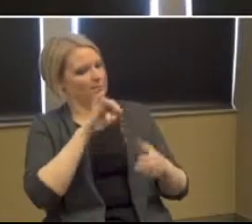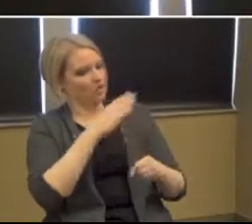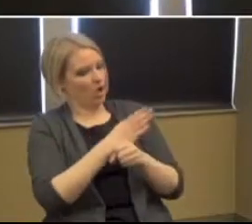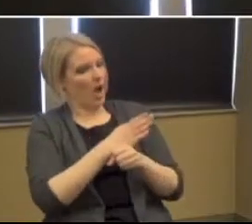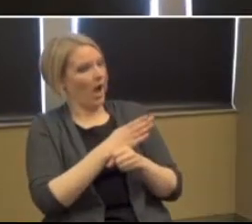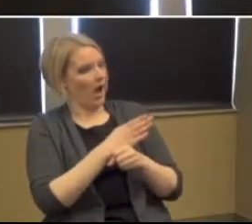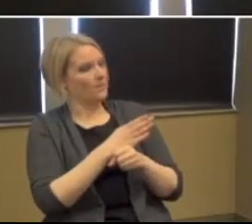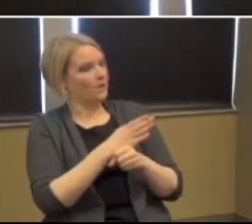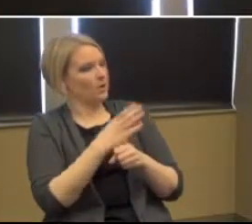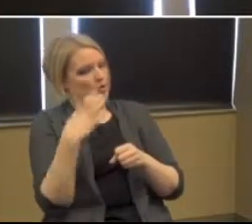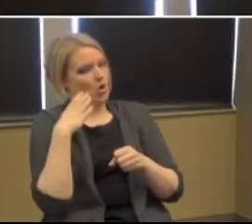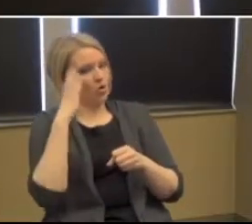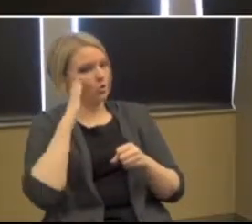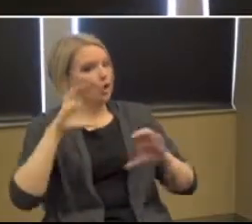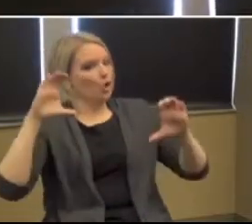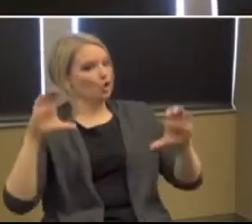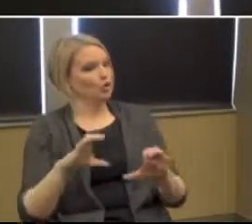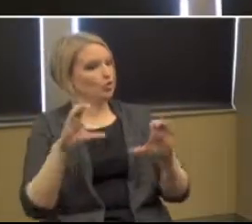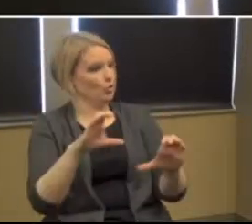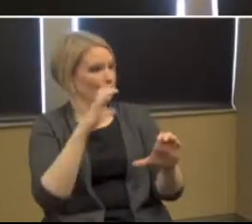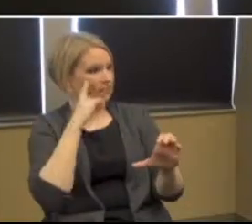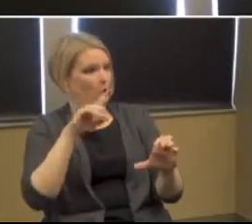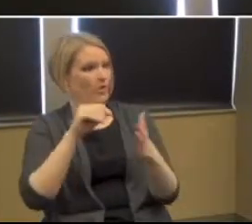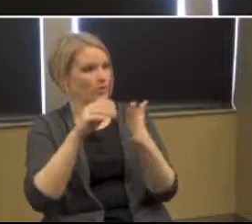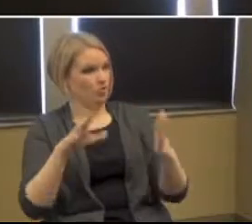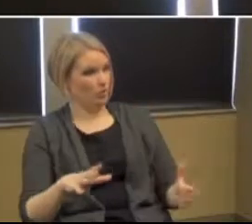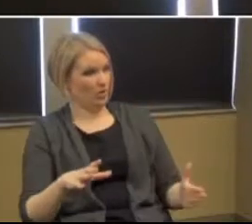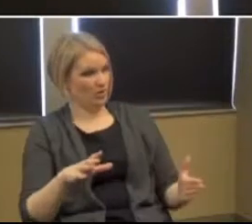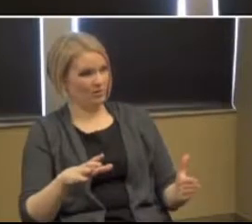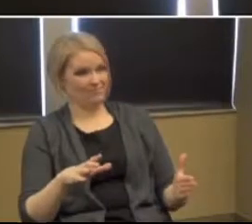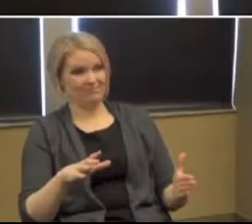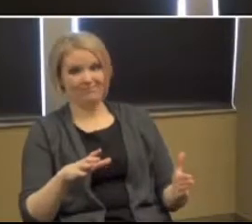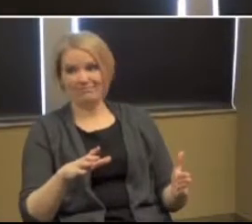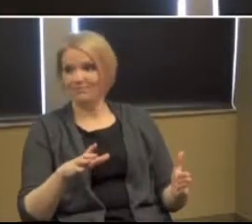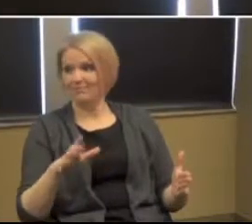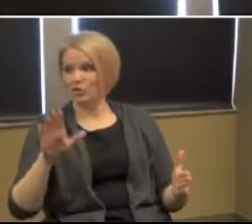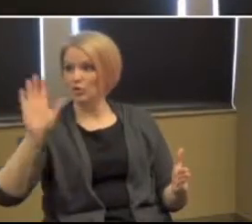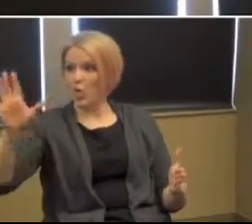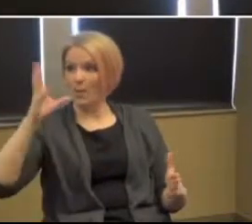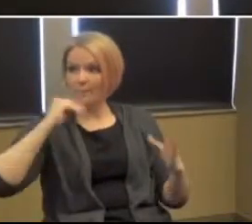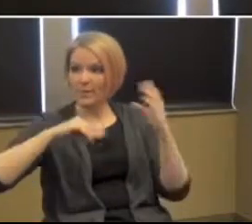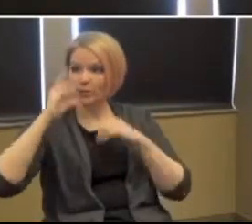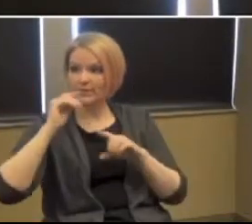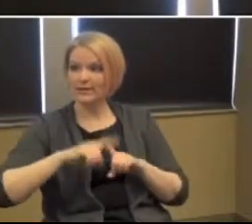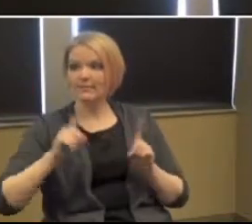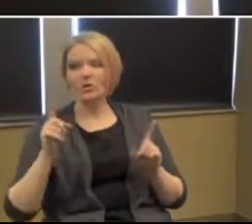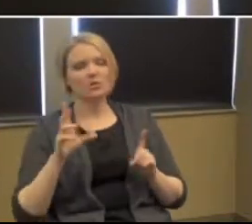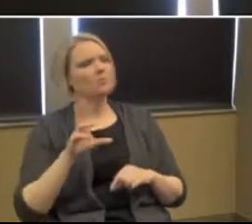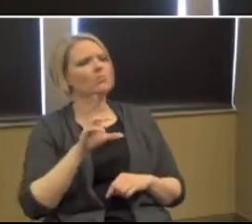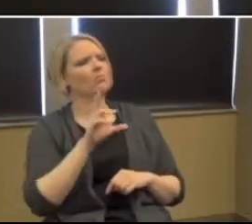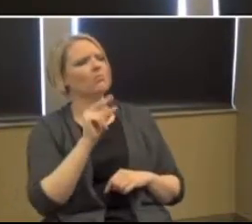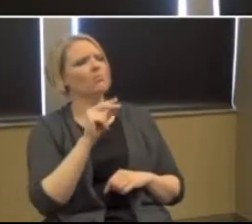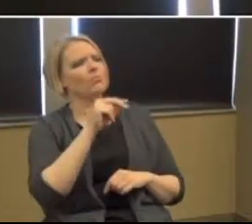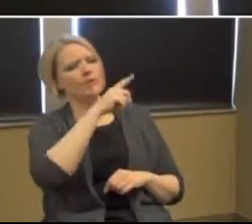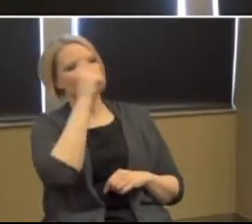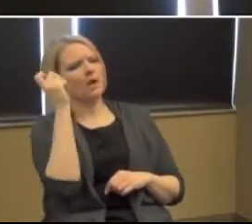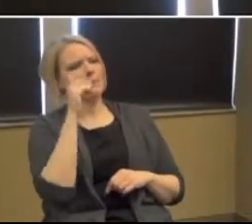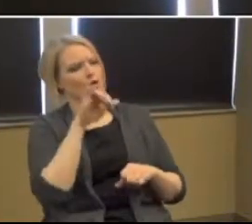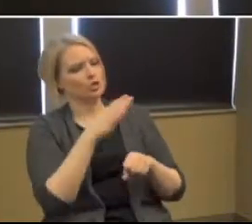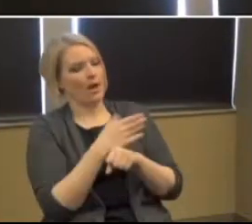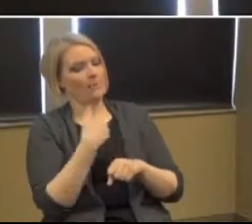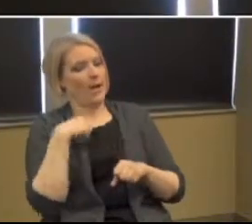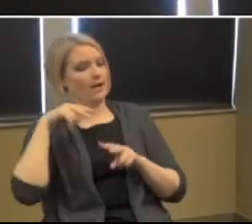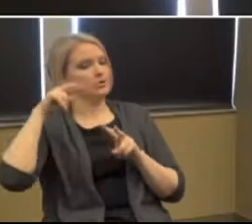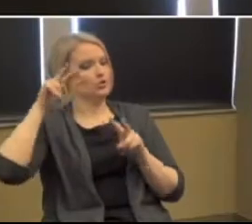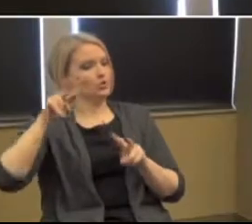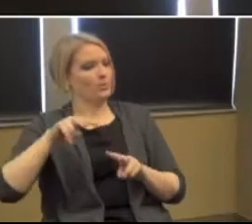student. Did it look differently in your experience? No, it was just a summer job. I was just there to supervise,